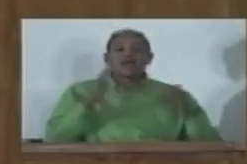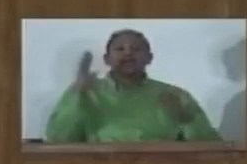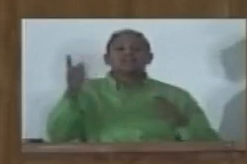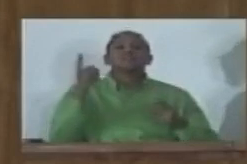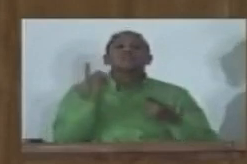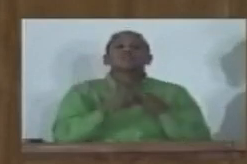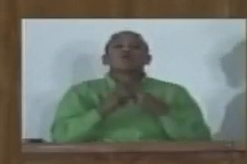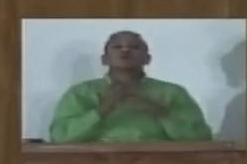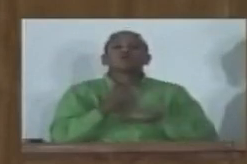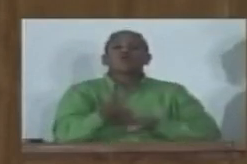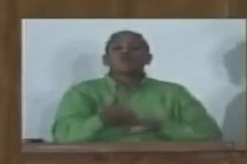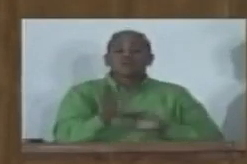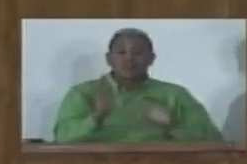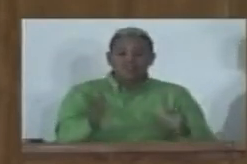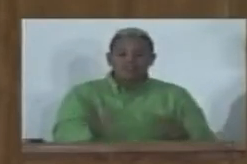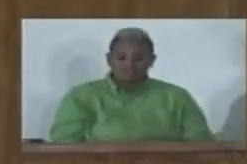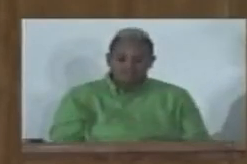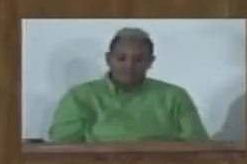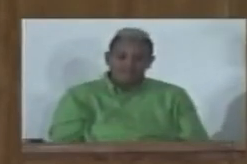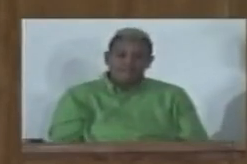surplus, Mr. President.